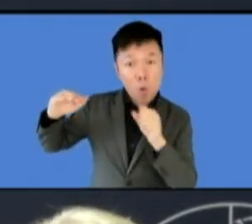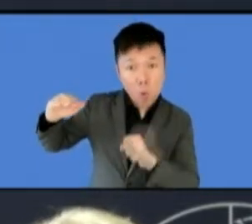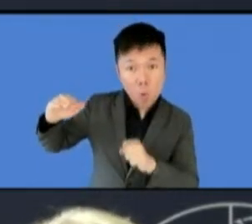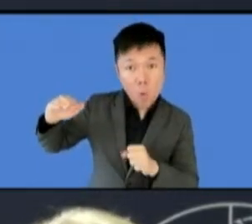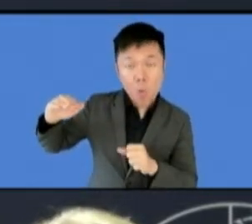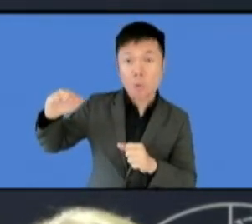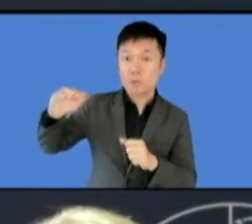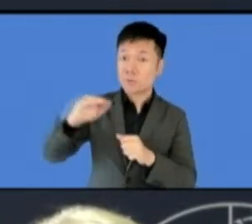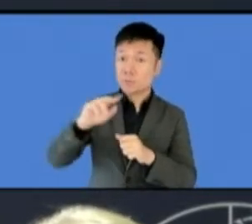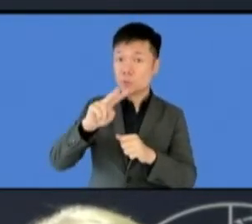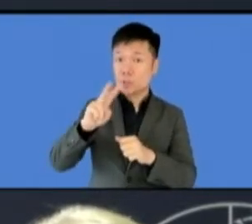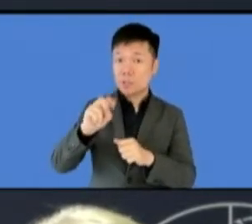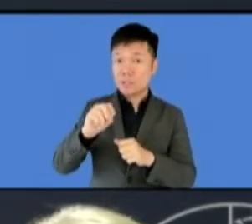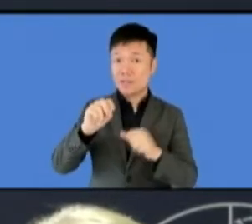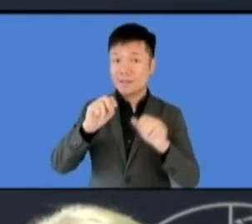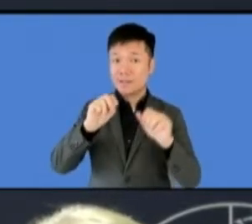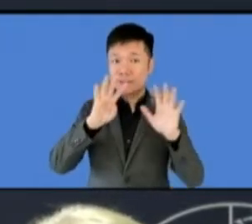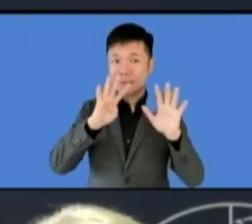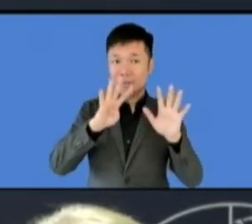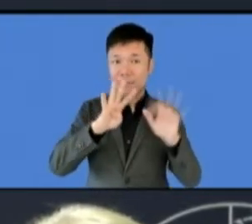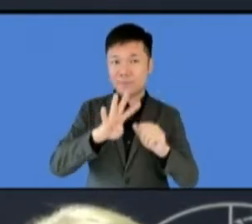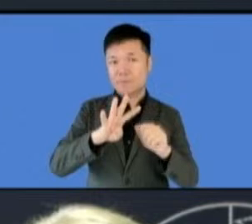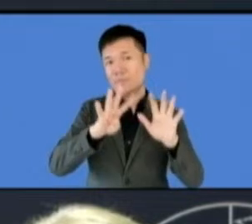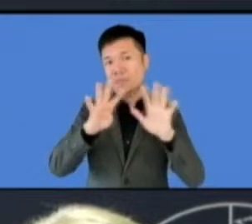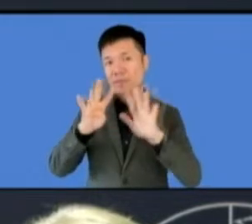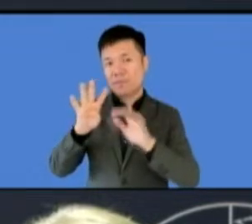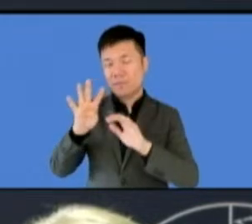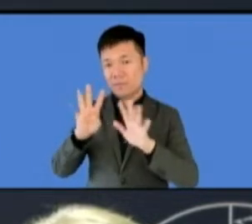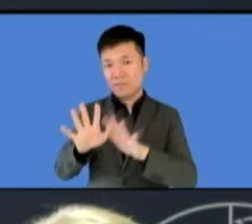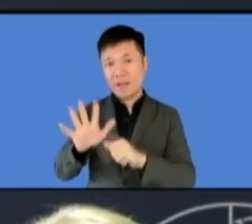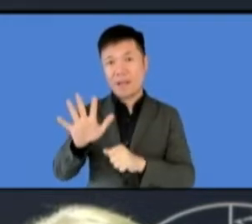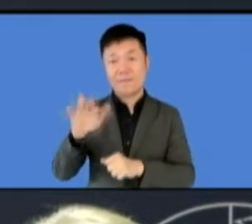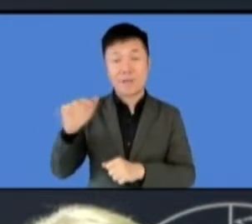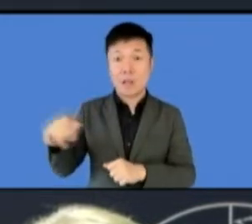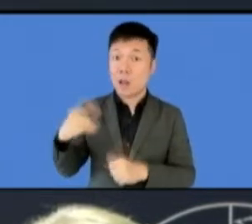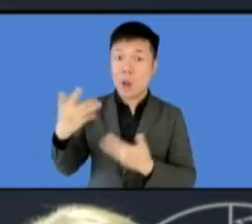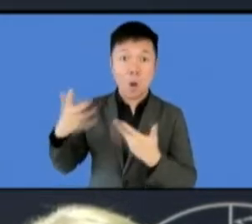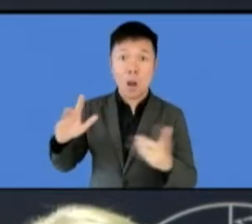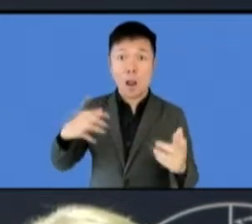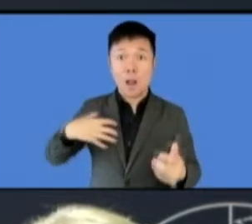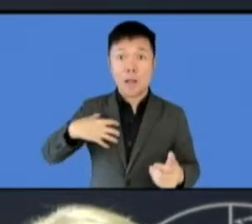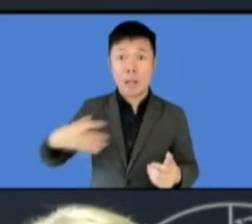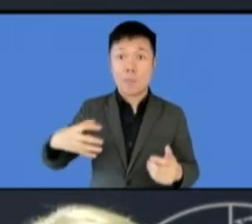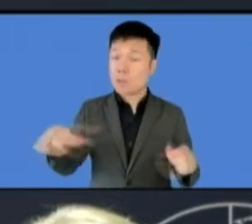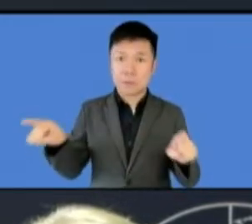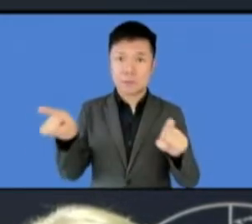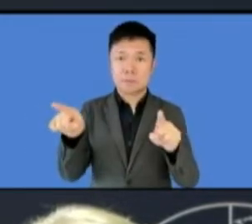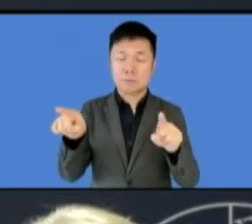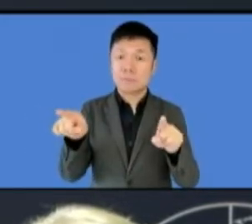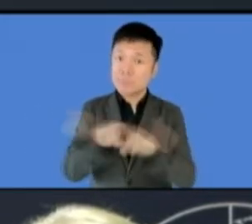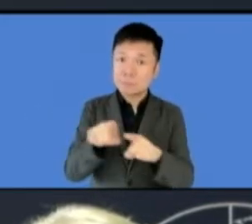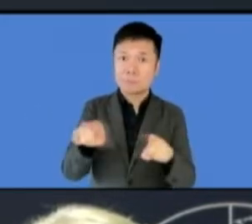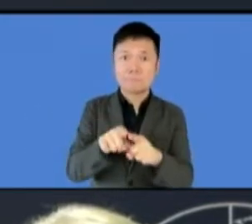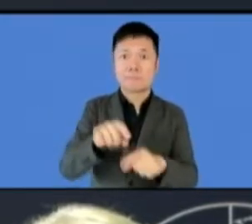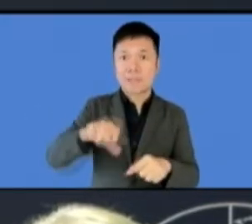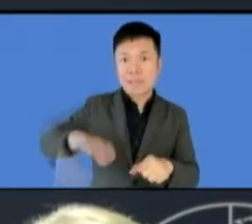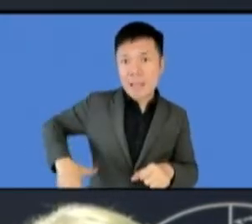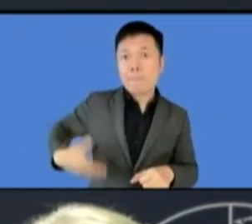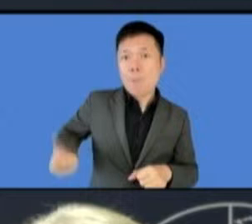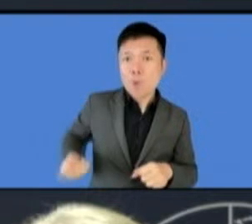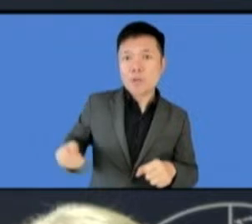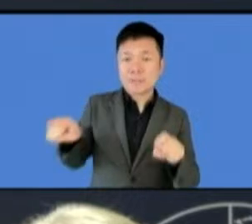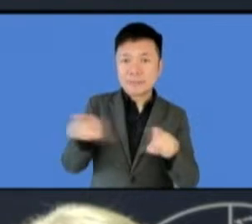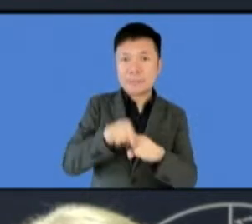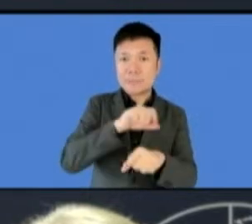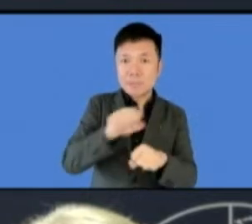in 2095, Cambodia itself is transformed into something that's a lot like Singapore. So these are not separate people, it's a single